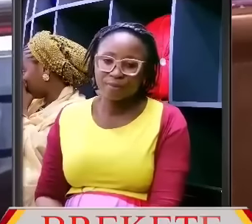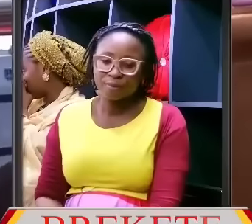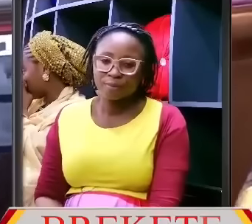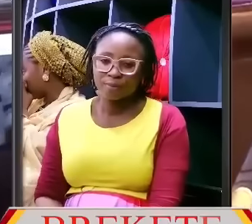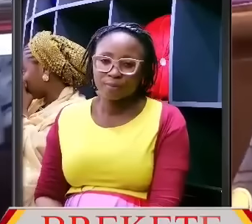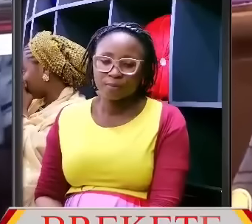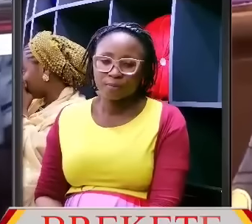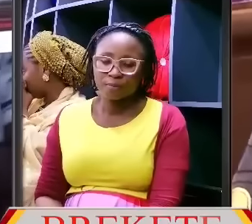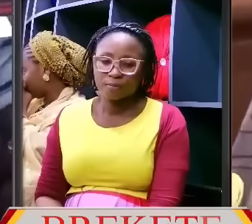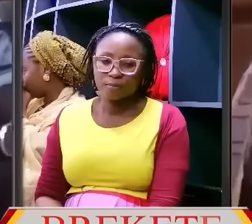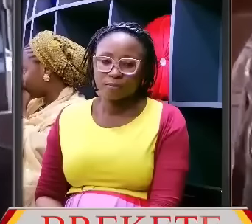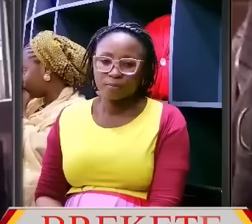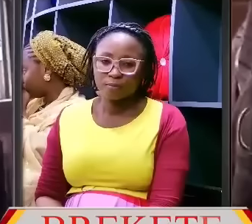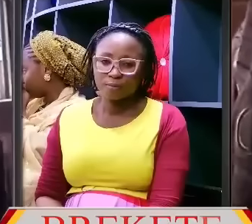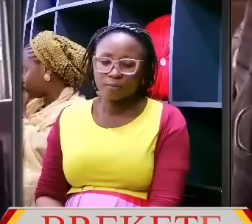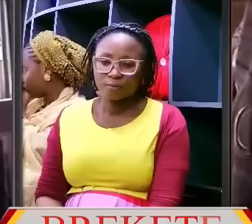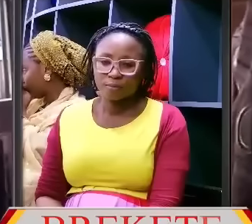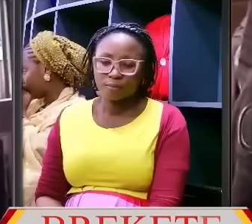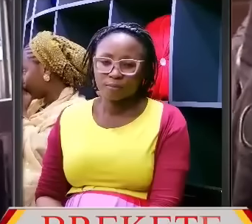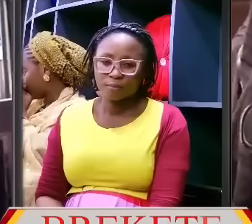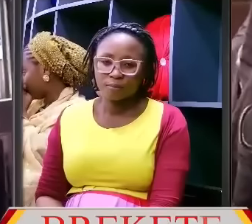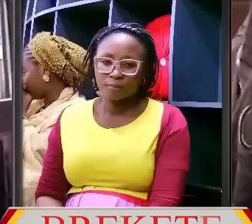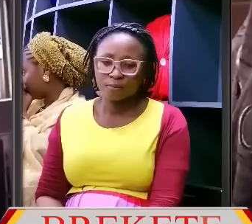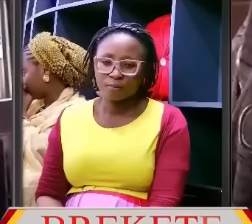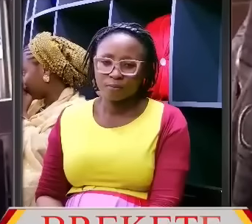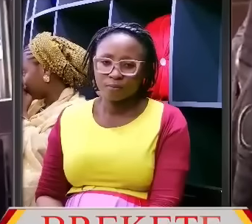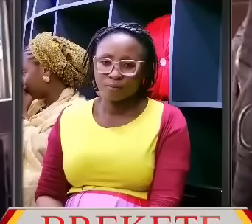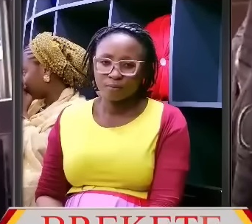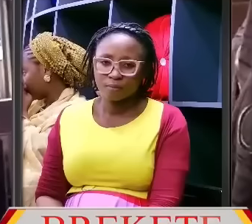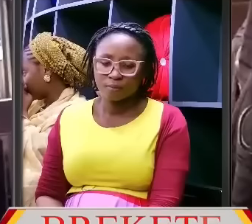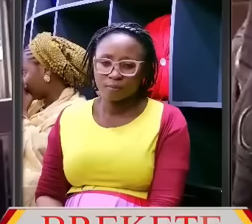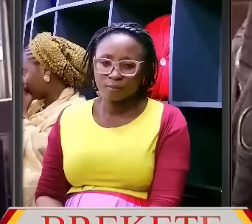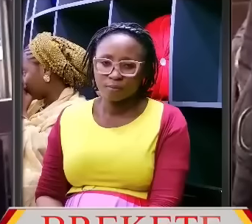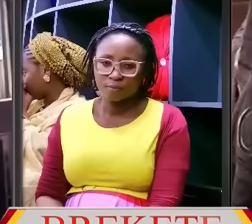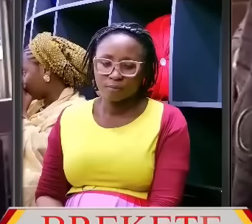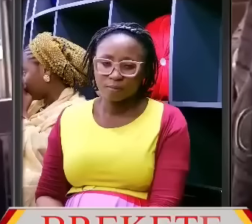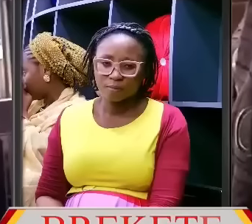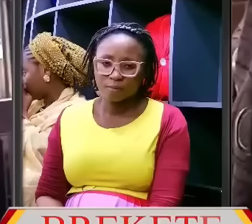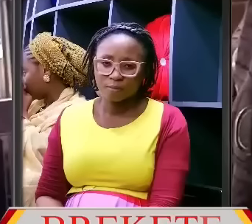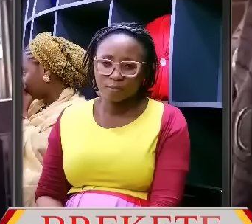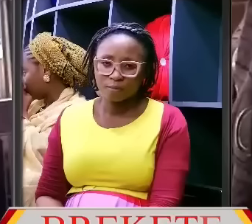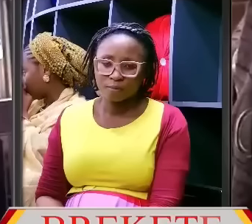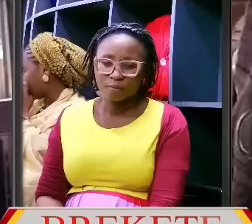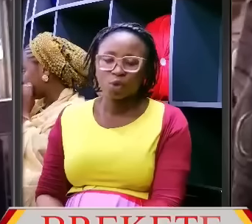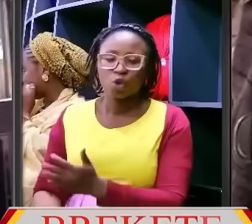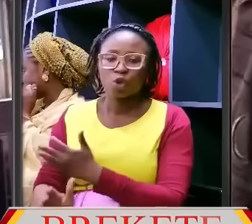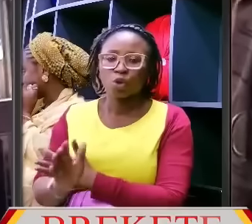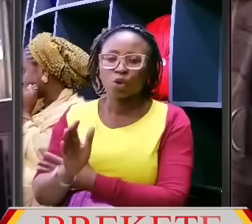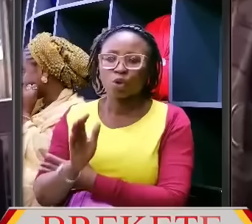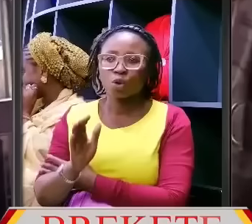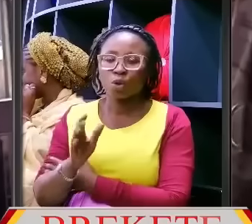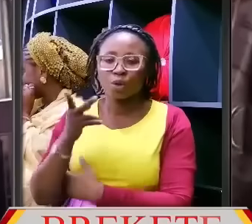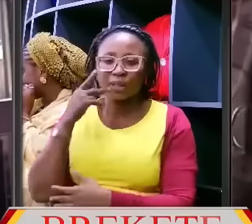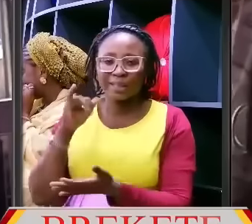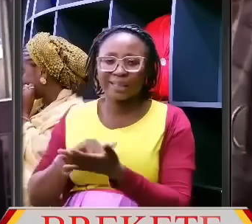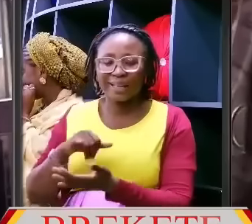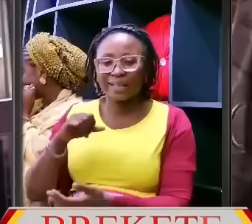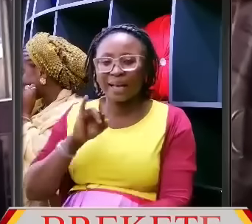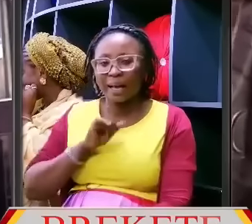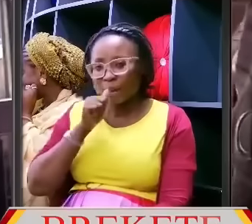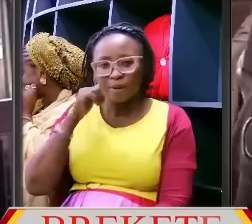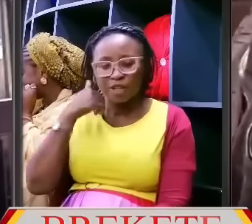Walk it now. You see, God. Okay, on echo in back. God says it's a shame of a crowd.